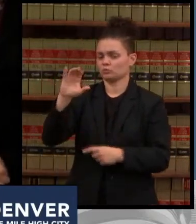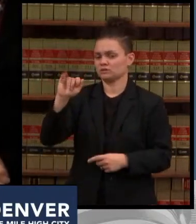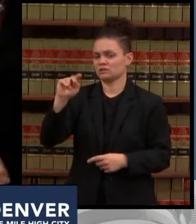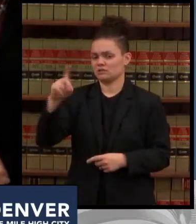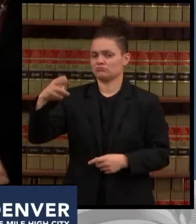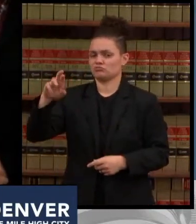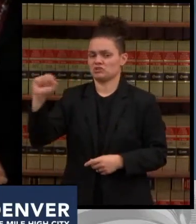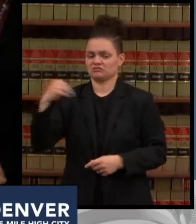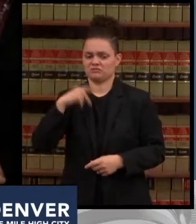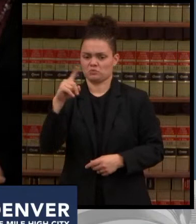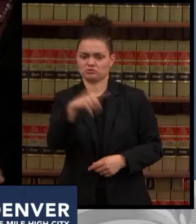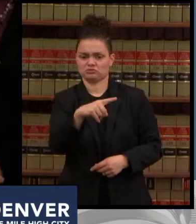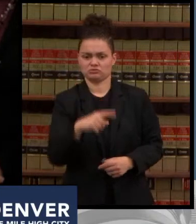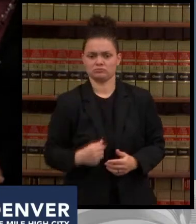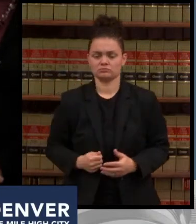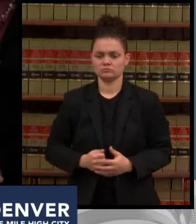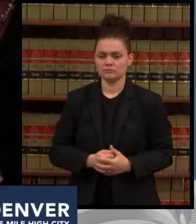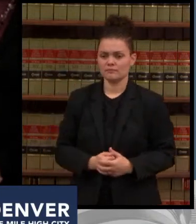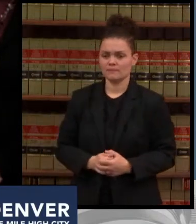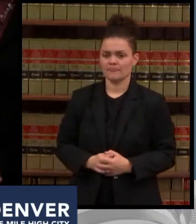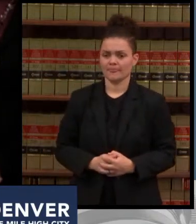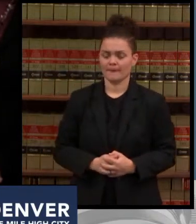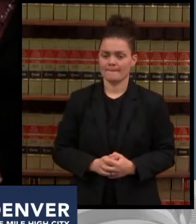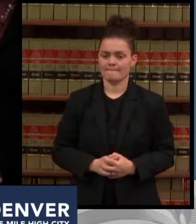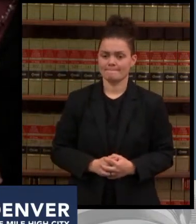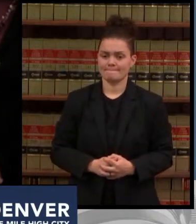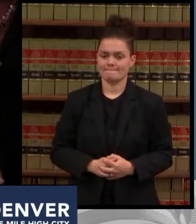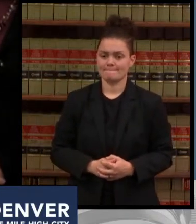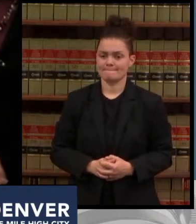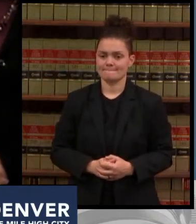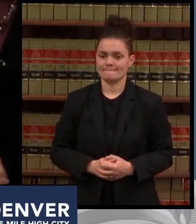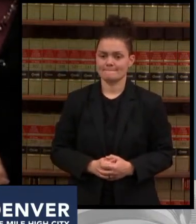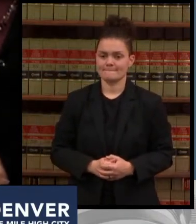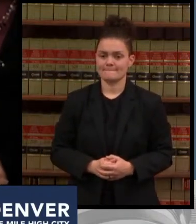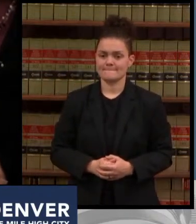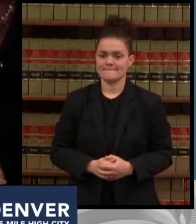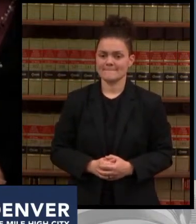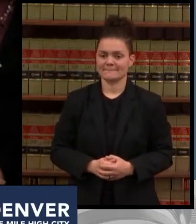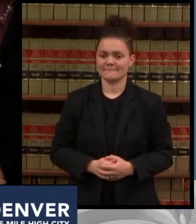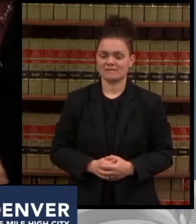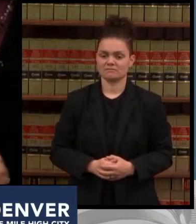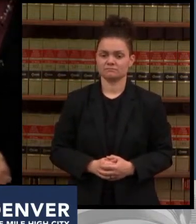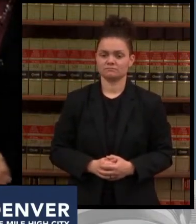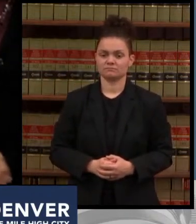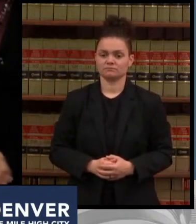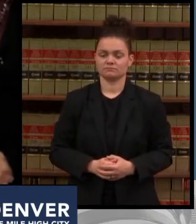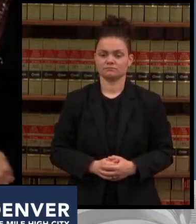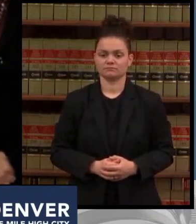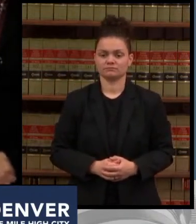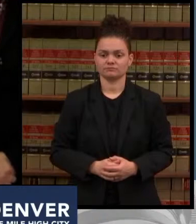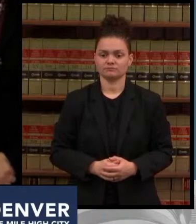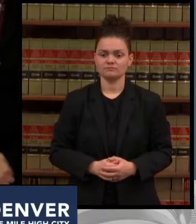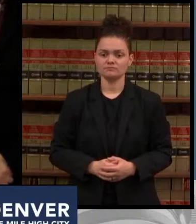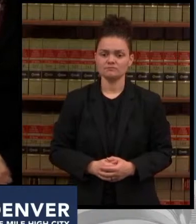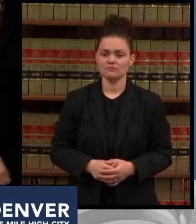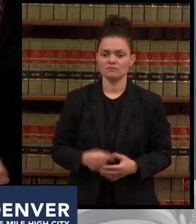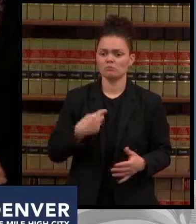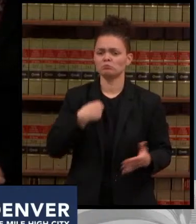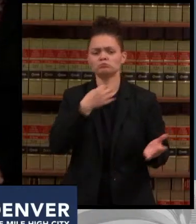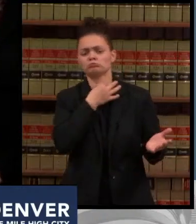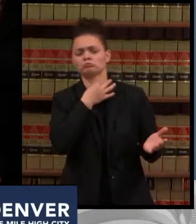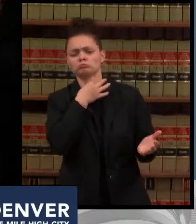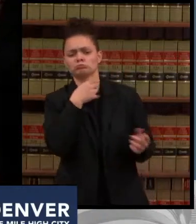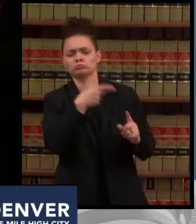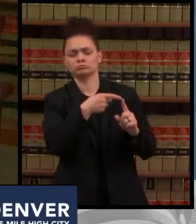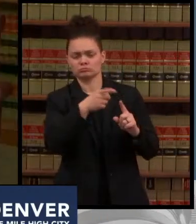I was just wondering if anyone could give me a sense of what percentage of people who are in hospital ICU beds in